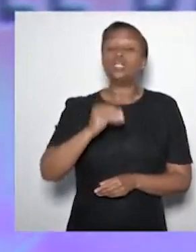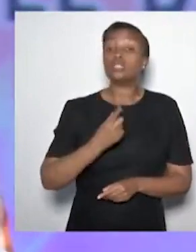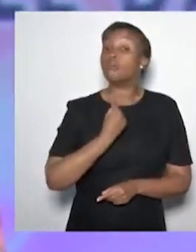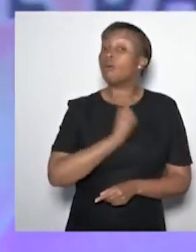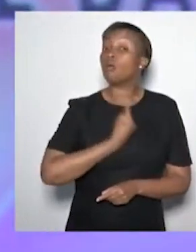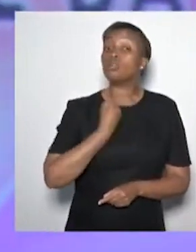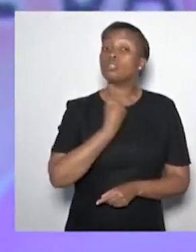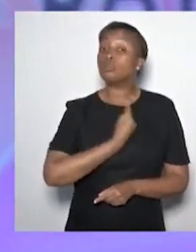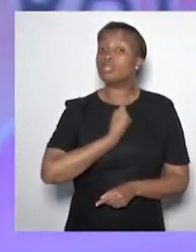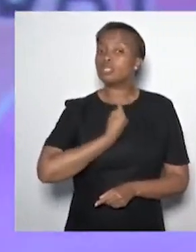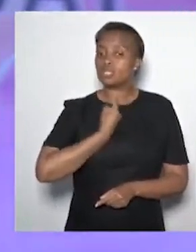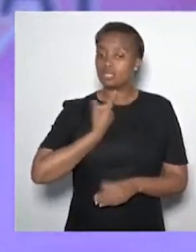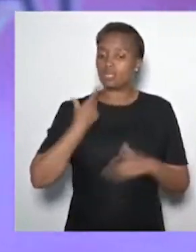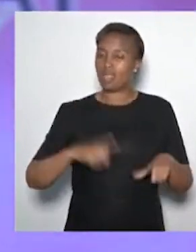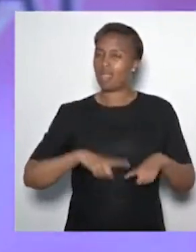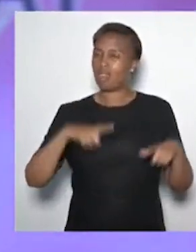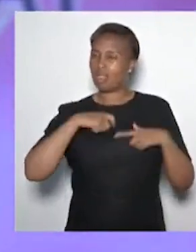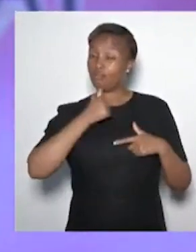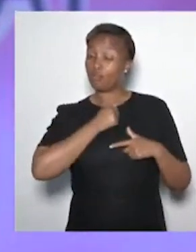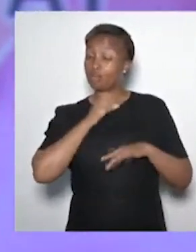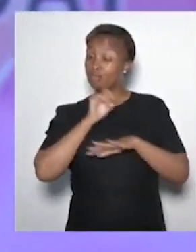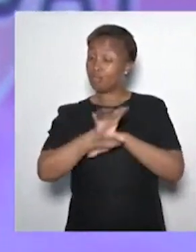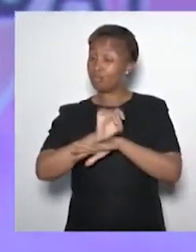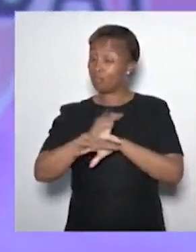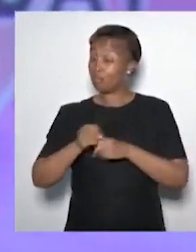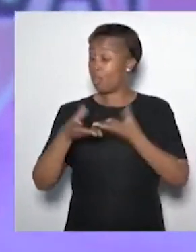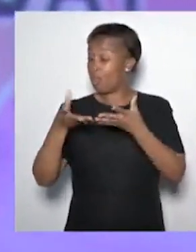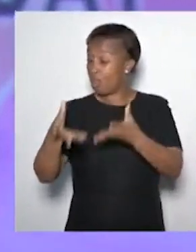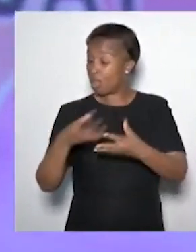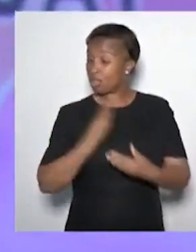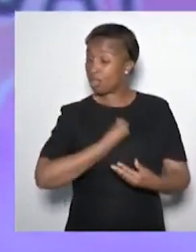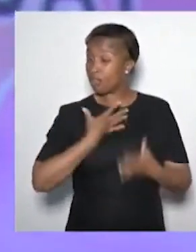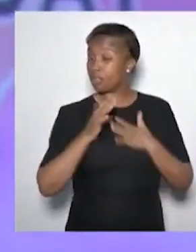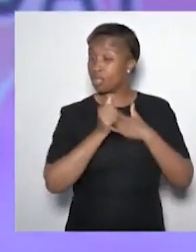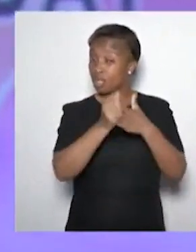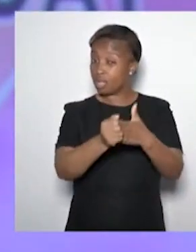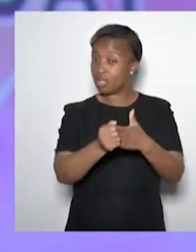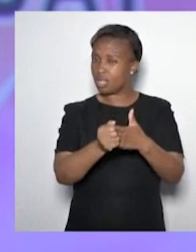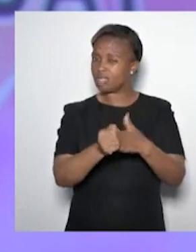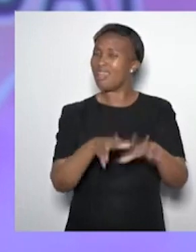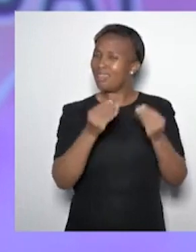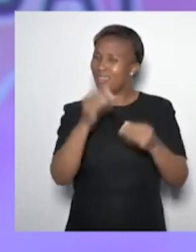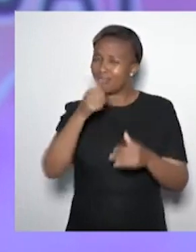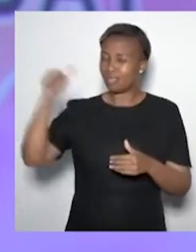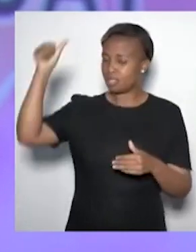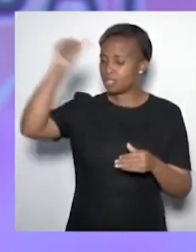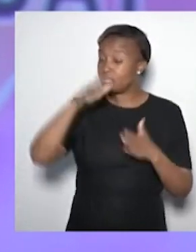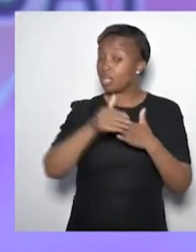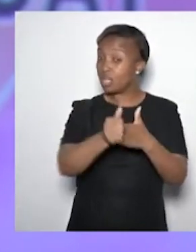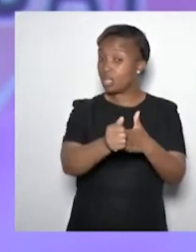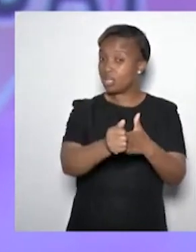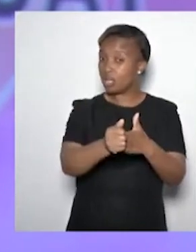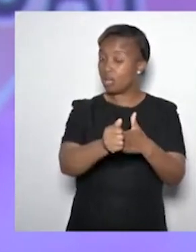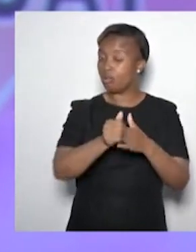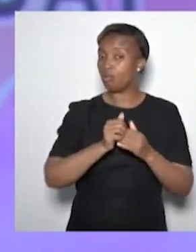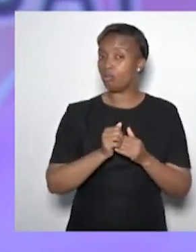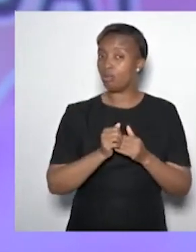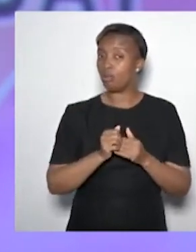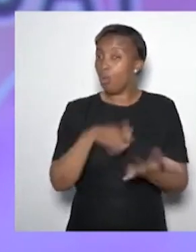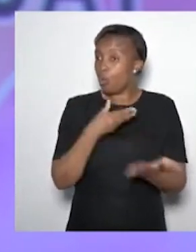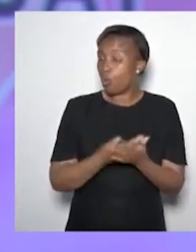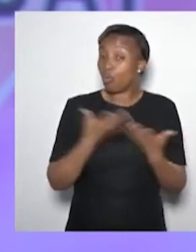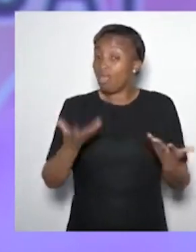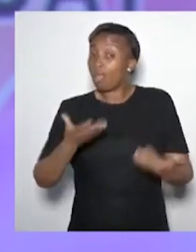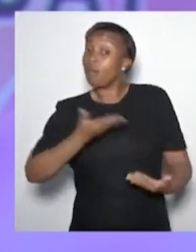would really advise some of you young leaders. Get a senior leader who can be a mother